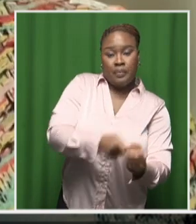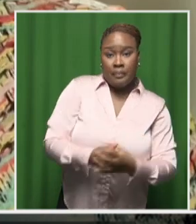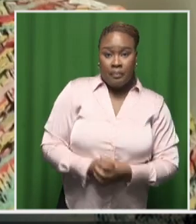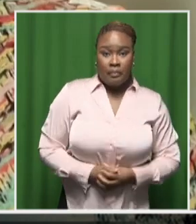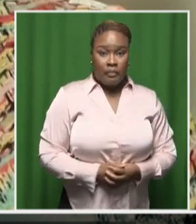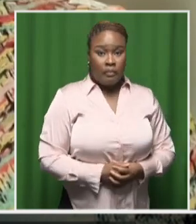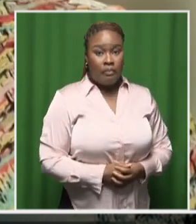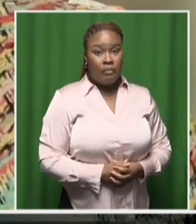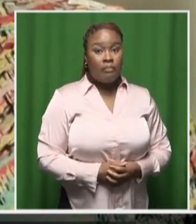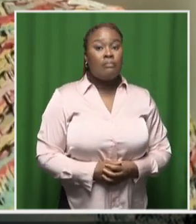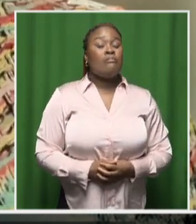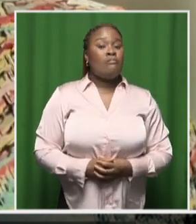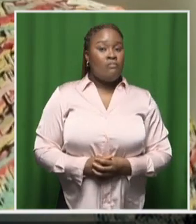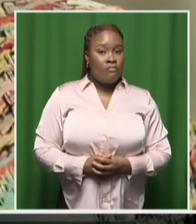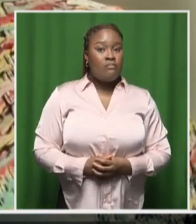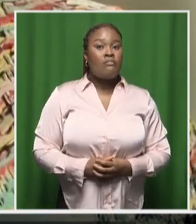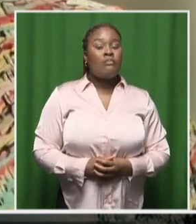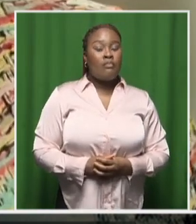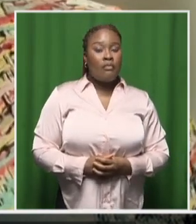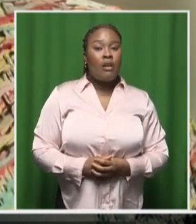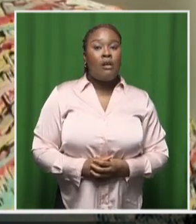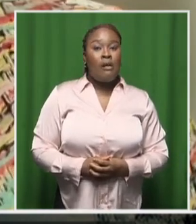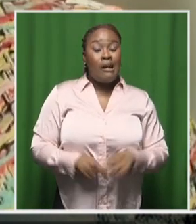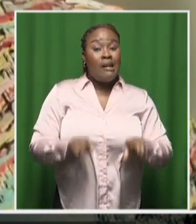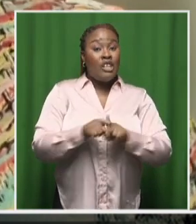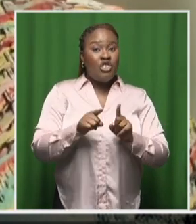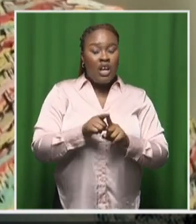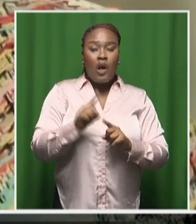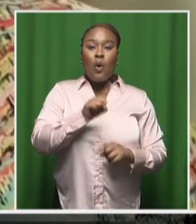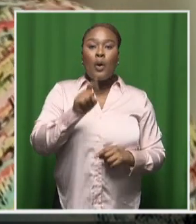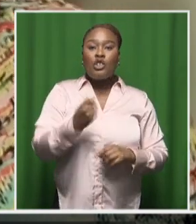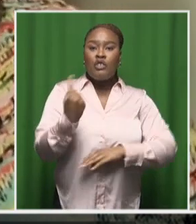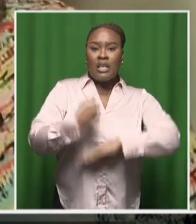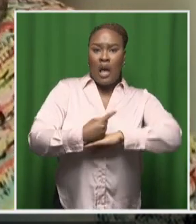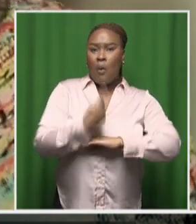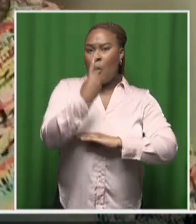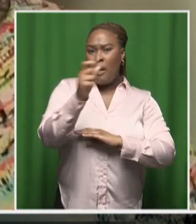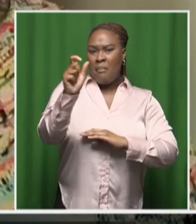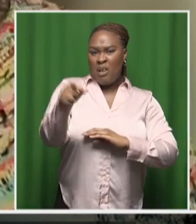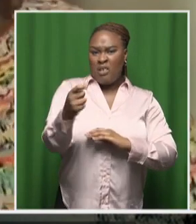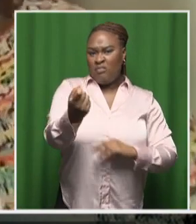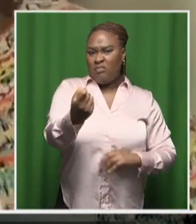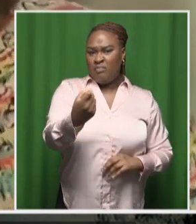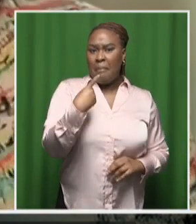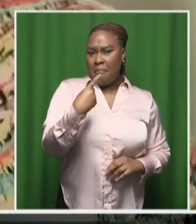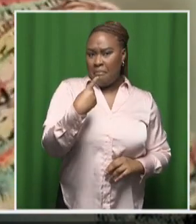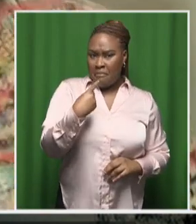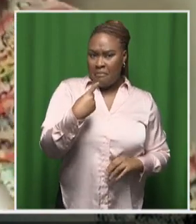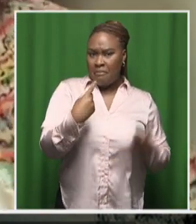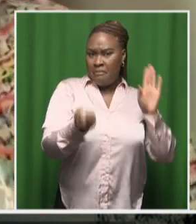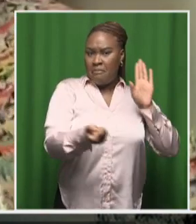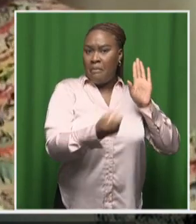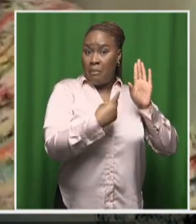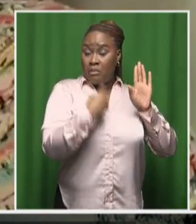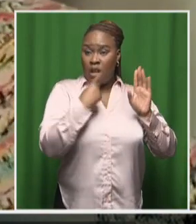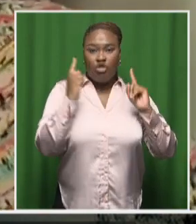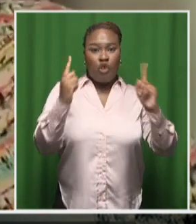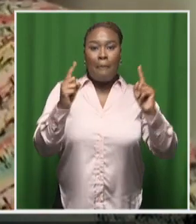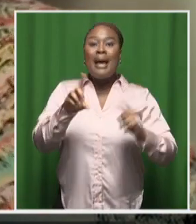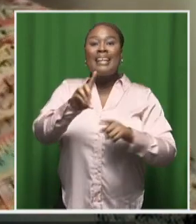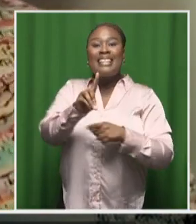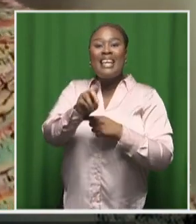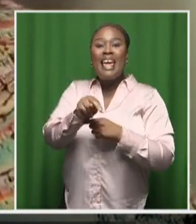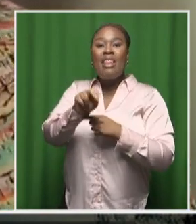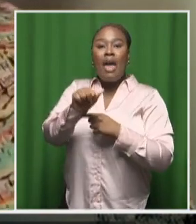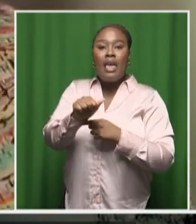in fact, quite an interesting response to our question of the day, where somebody said that, there should be a mandatory DNA test before I